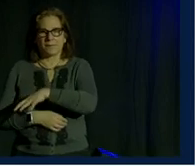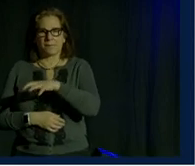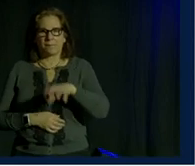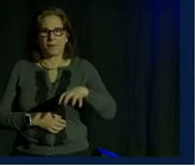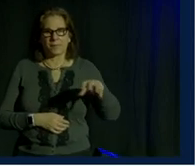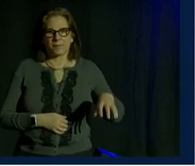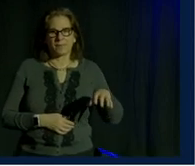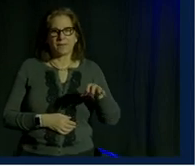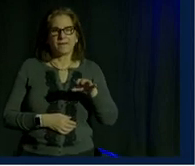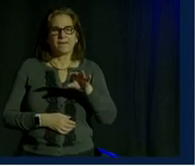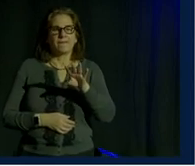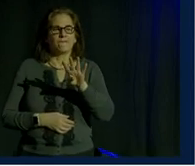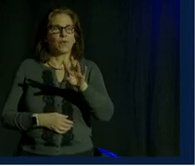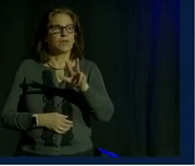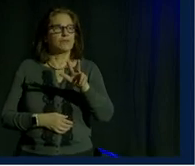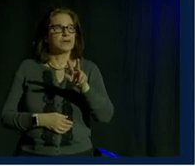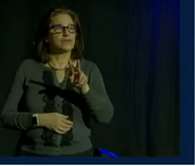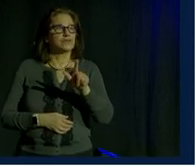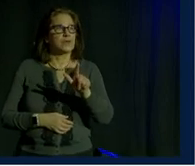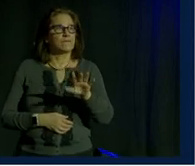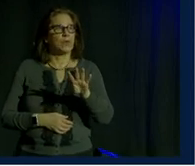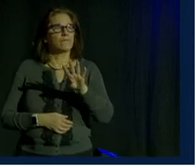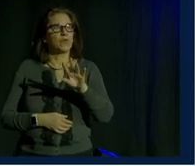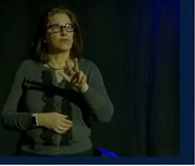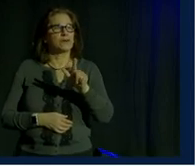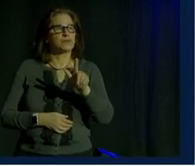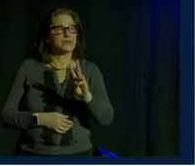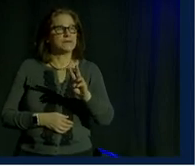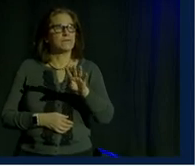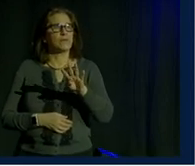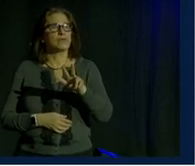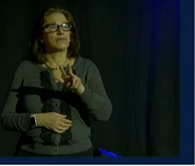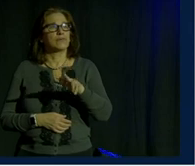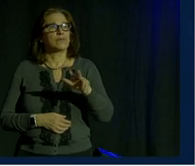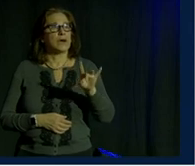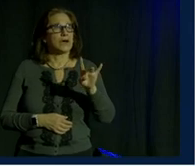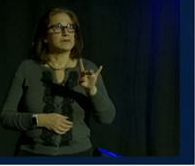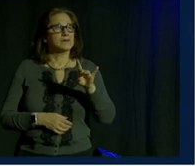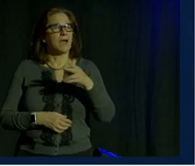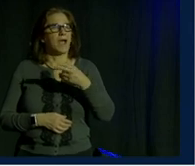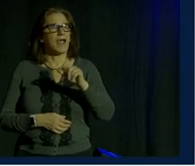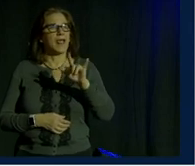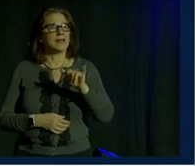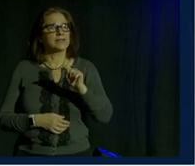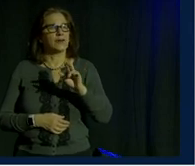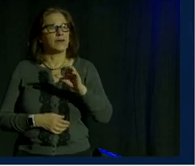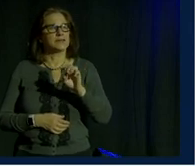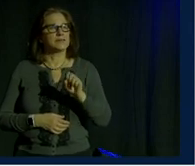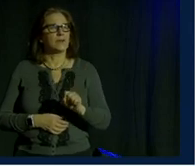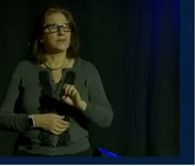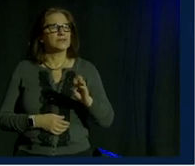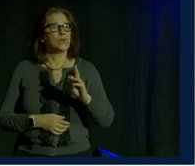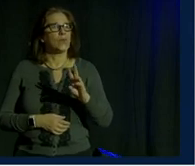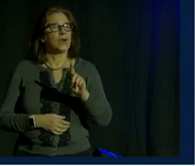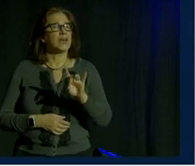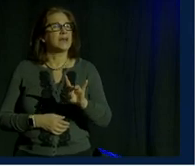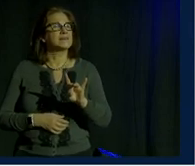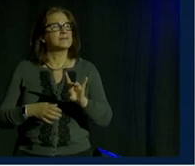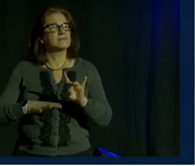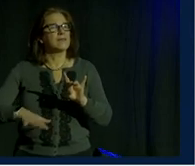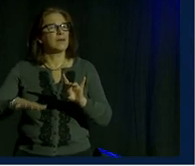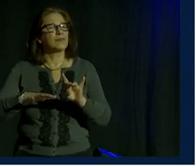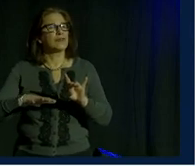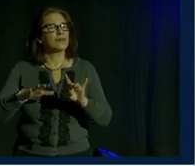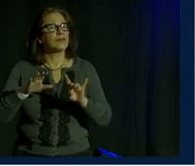4324, 4226, and 4338 Howley Terrace Southeast in Ward 8's